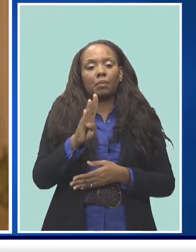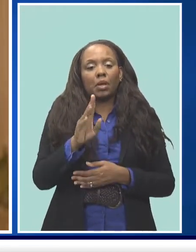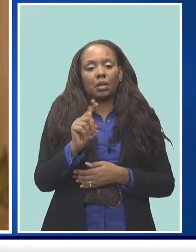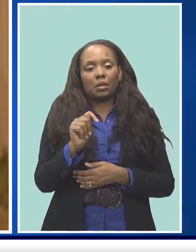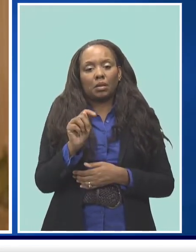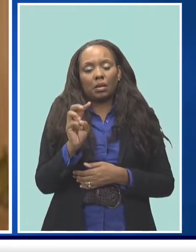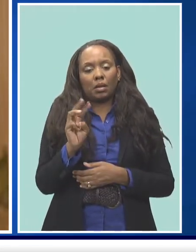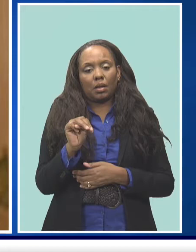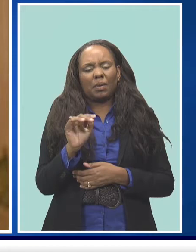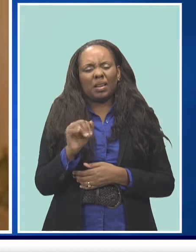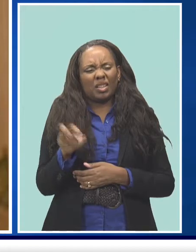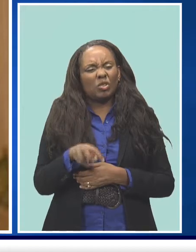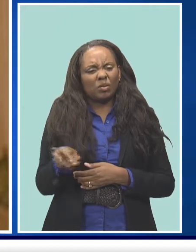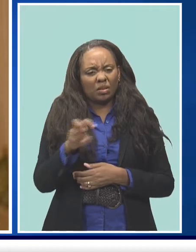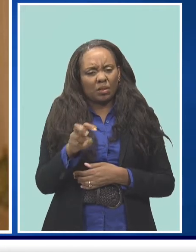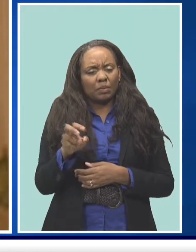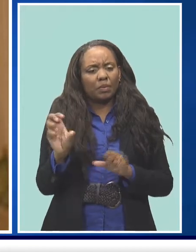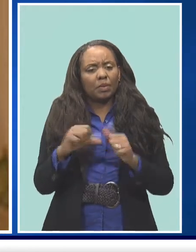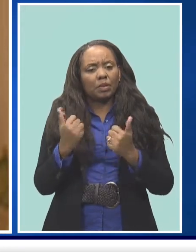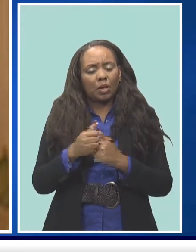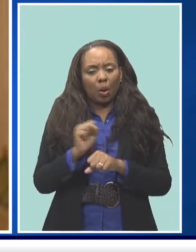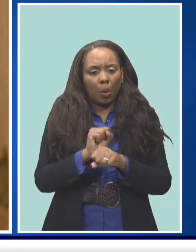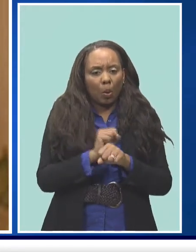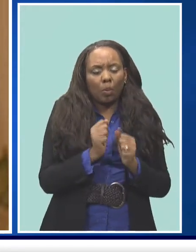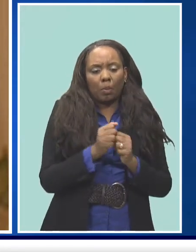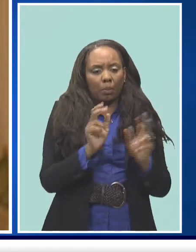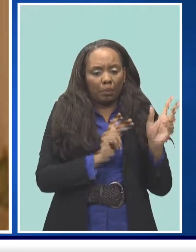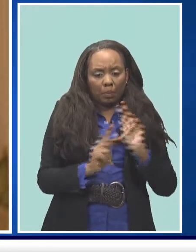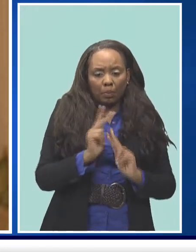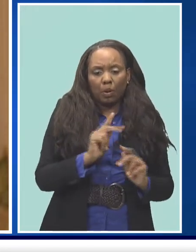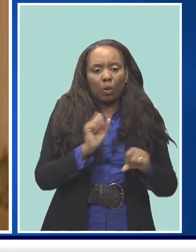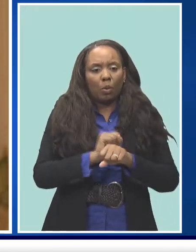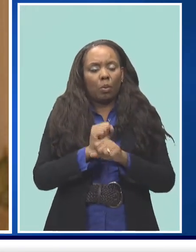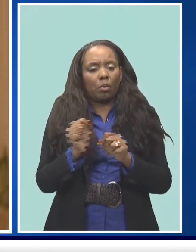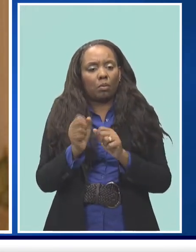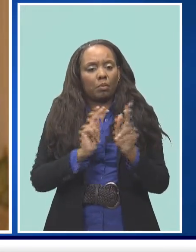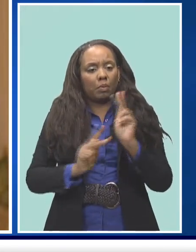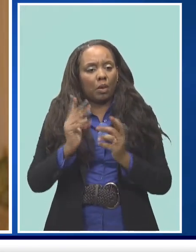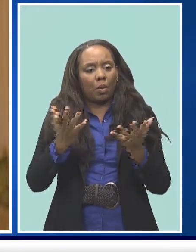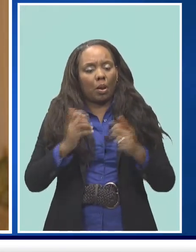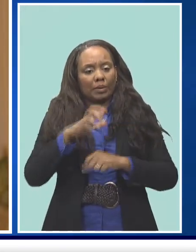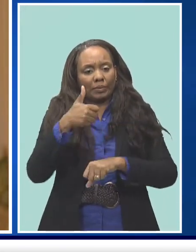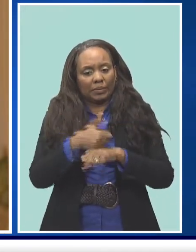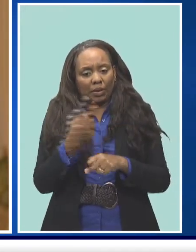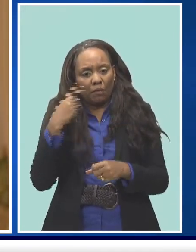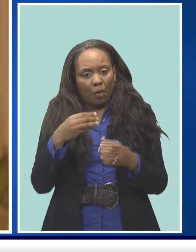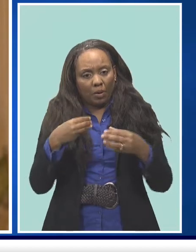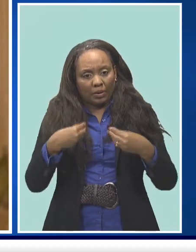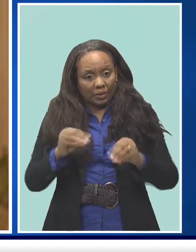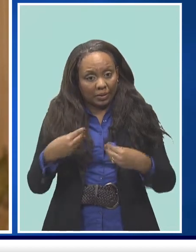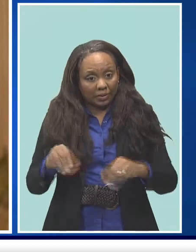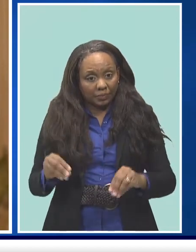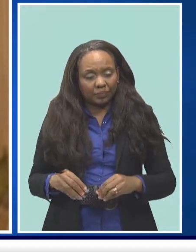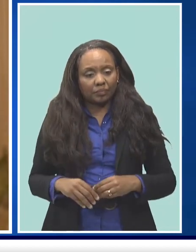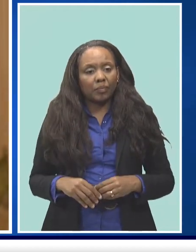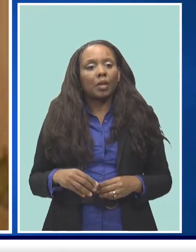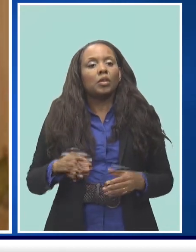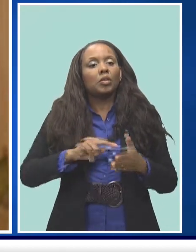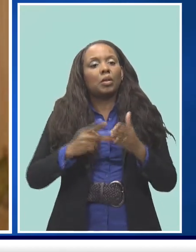a liaison to work with the vendors, to work with persons, to make sure that even during the periods of dislocation